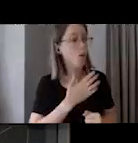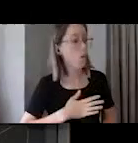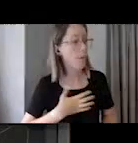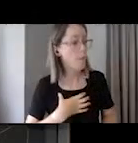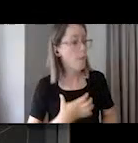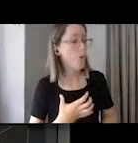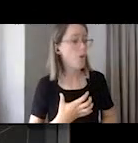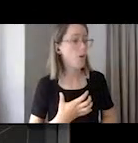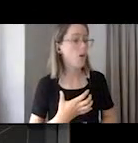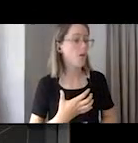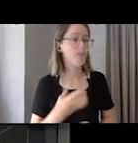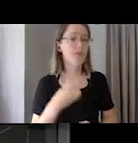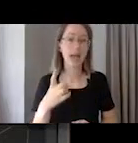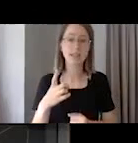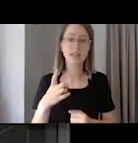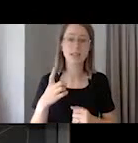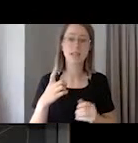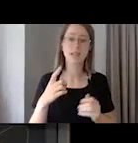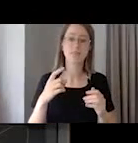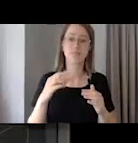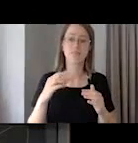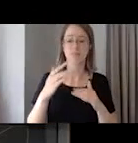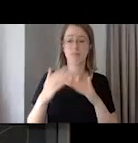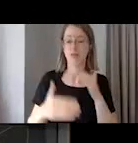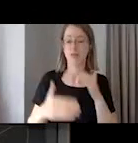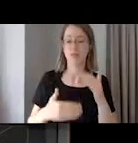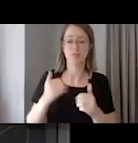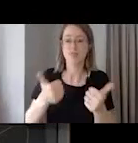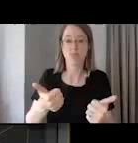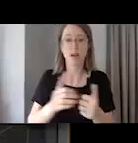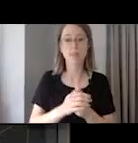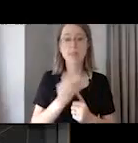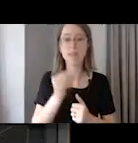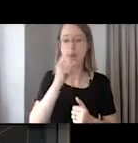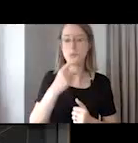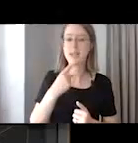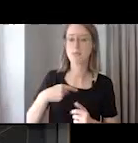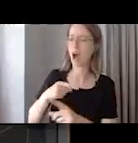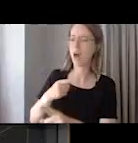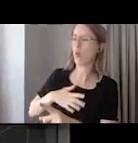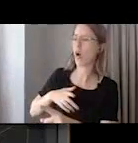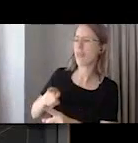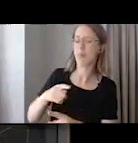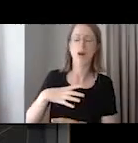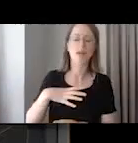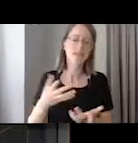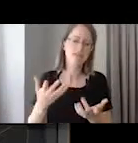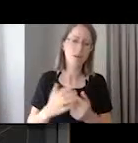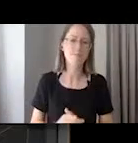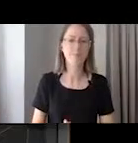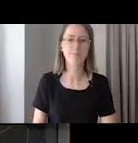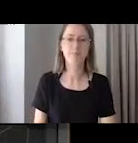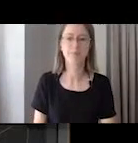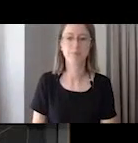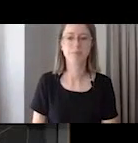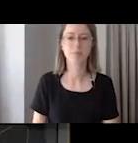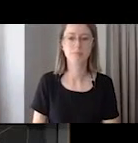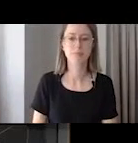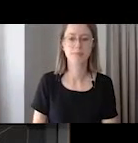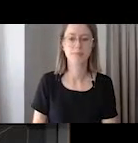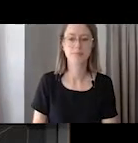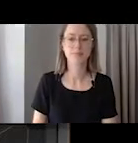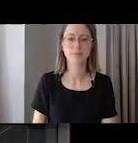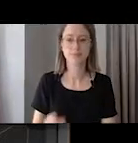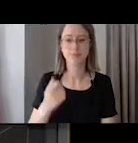that's democracy. That's great. Some people come along and say they don't want it. Well, that's fine too. But what